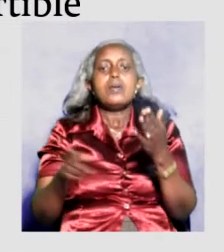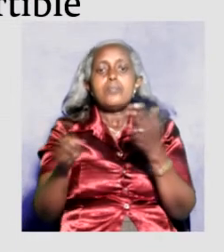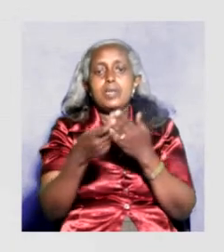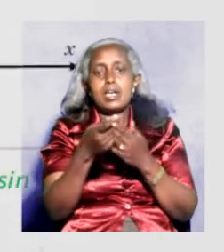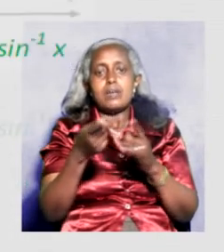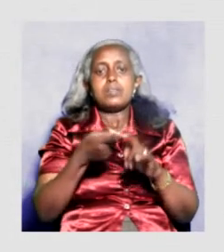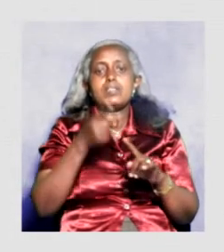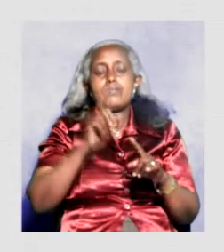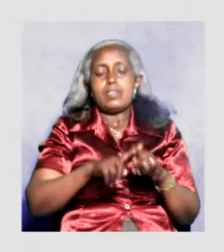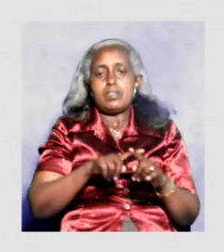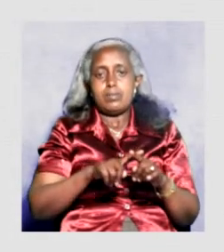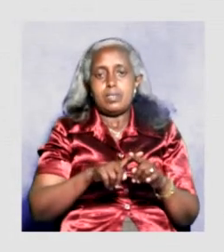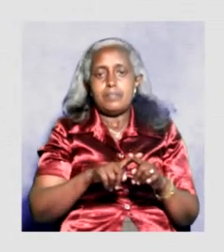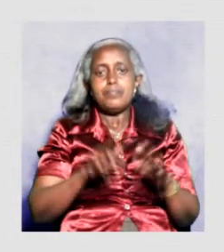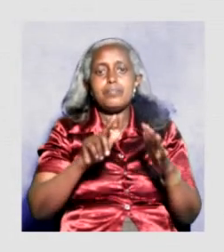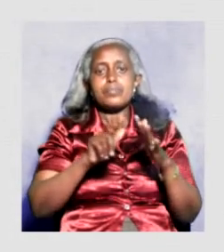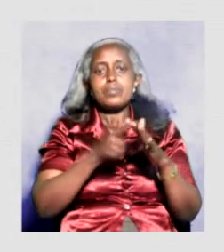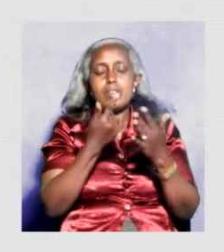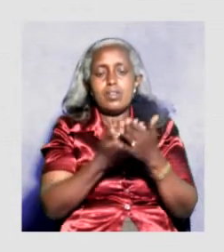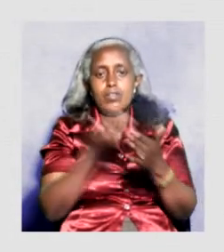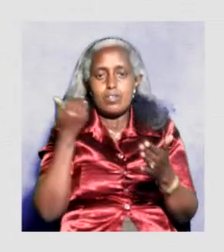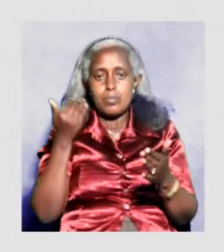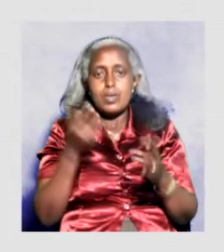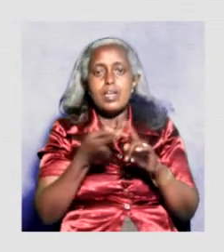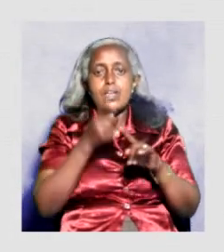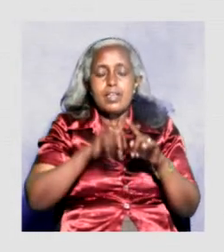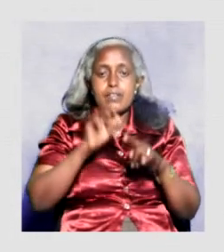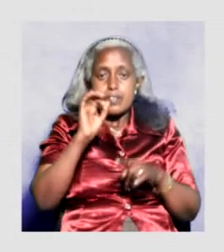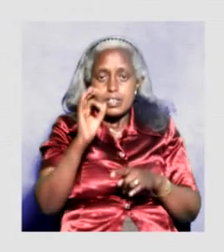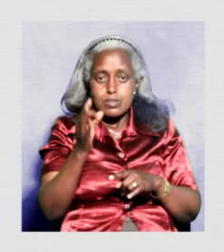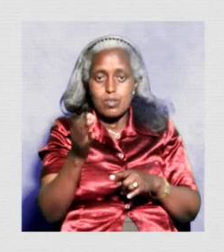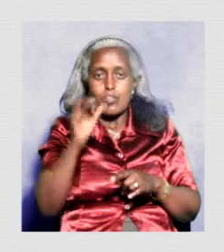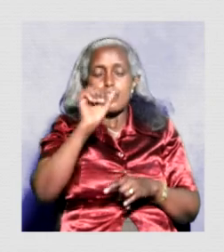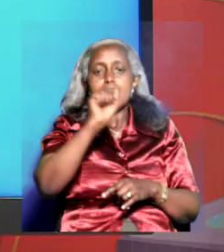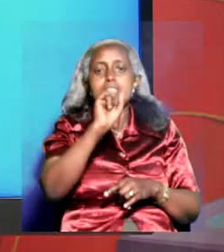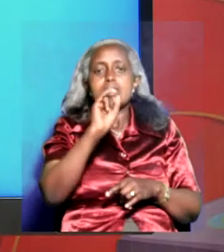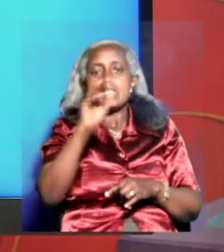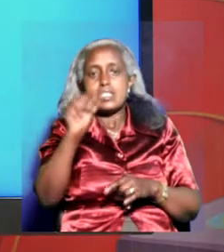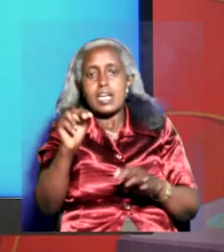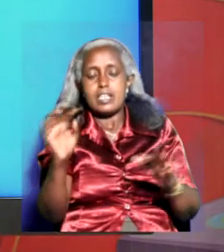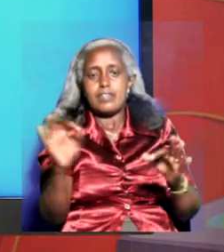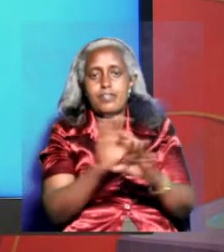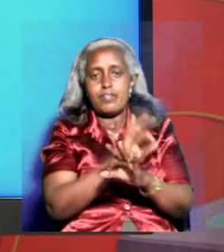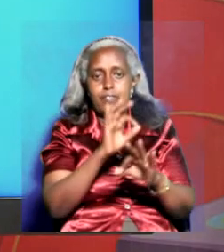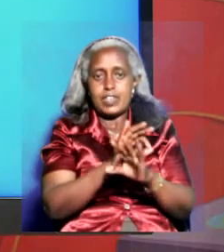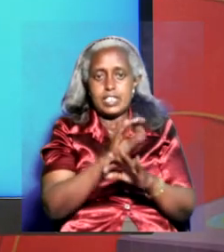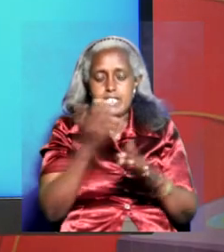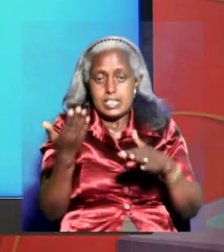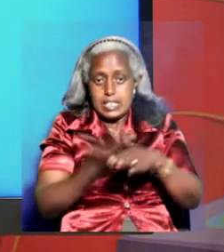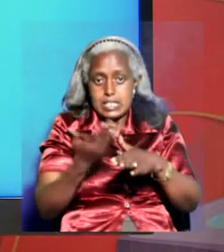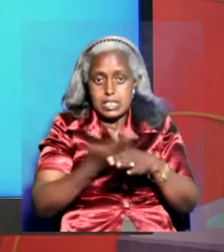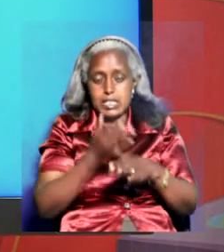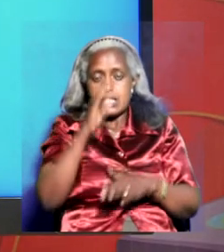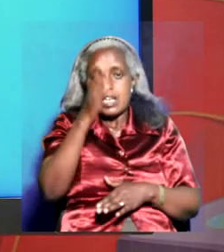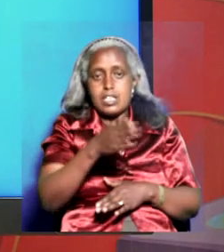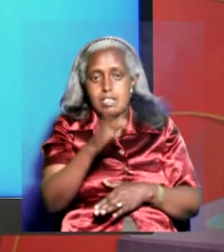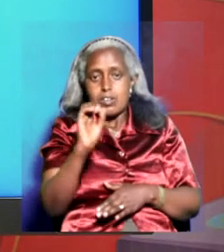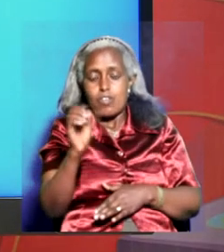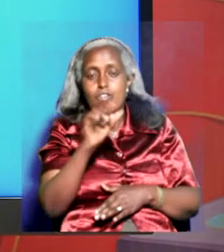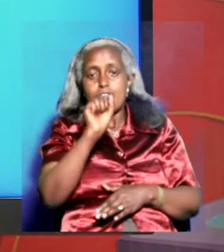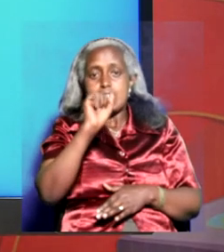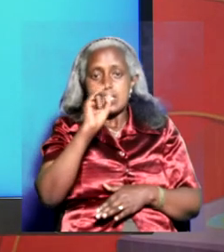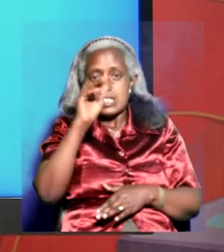invertible. Now let's start from inverse of sine function. If you restrict the graph of sine